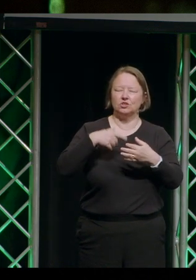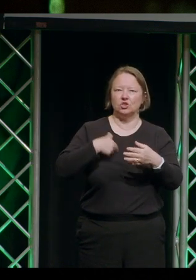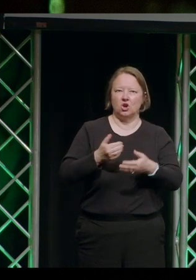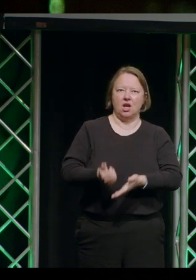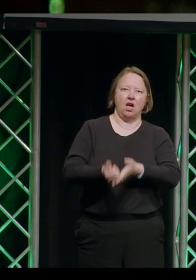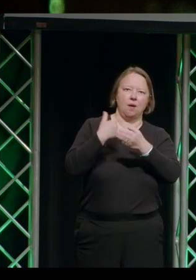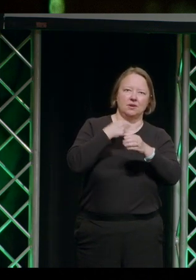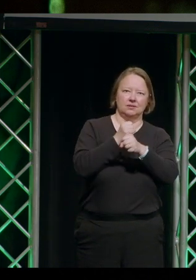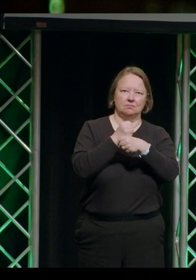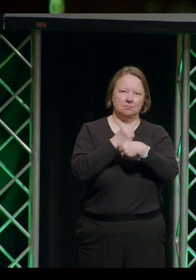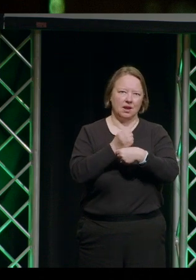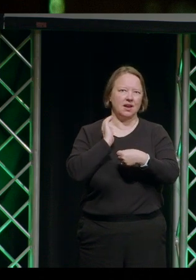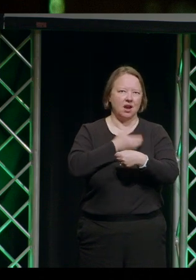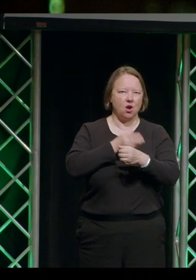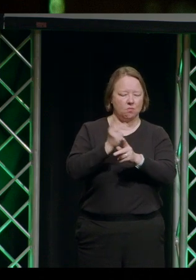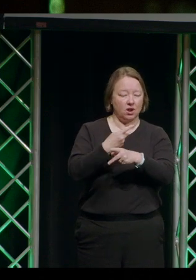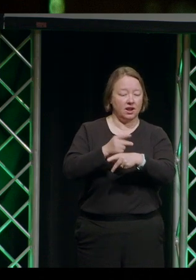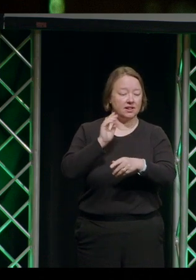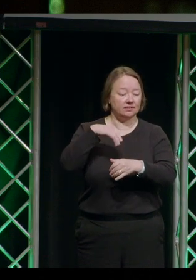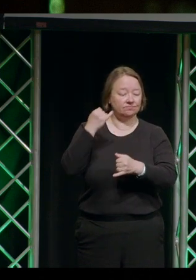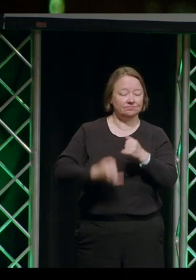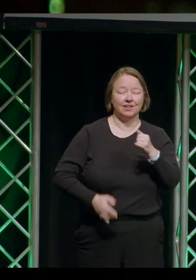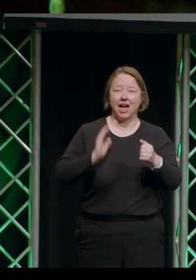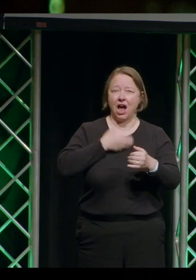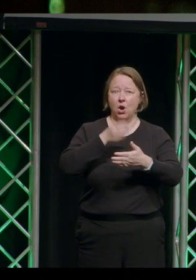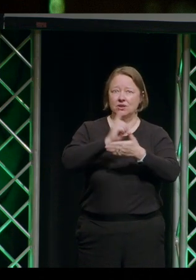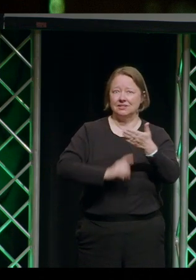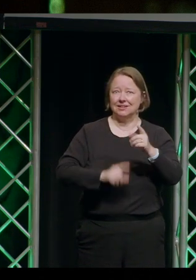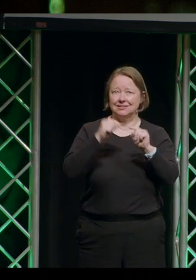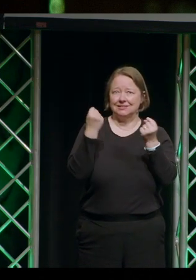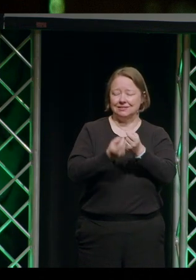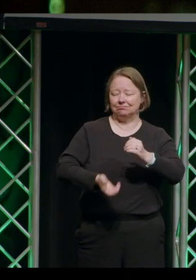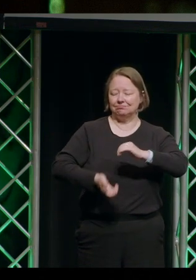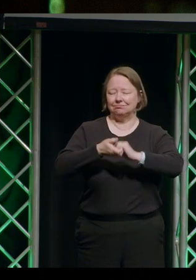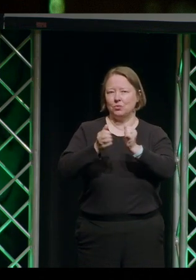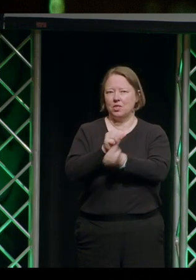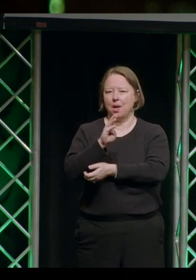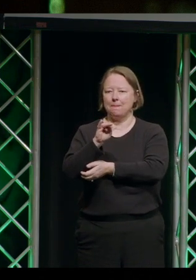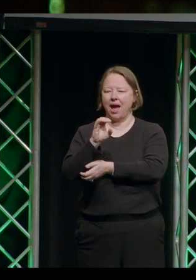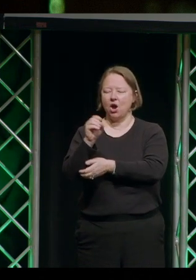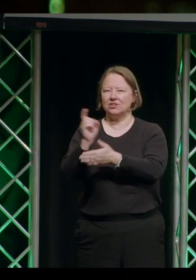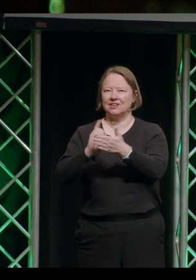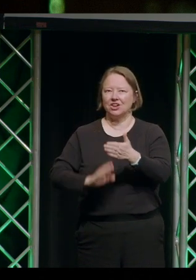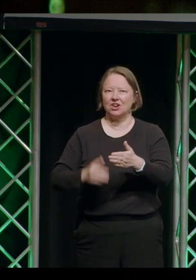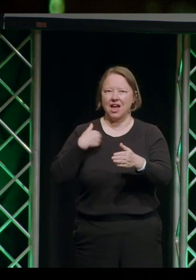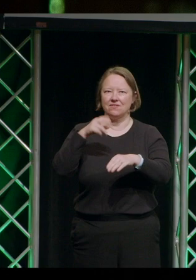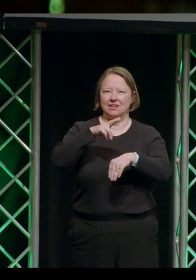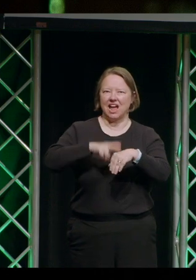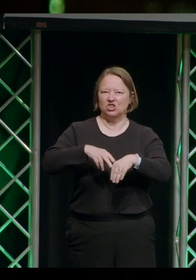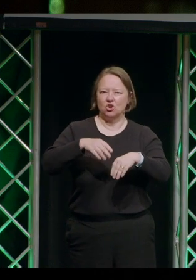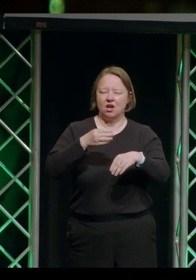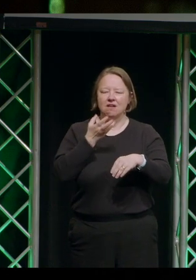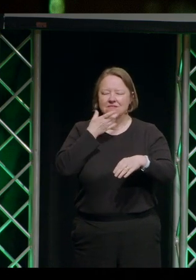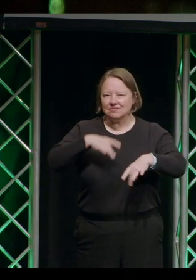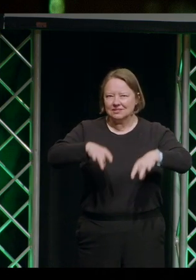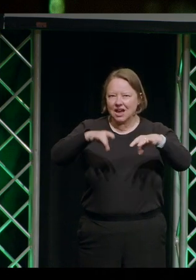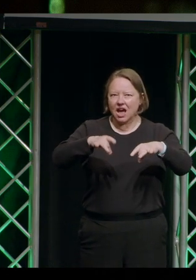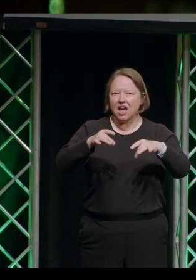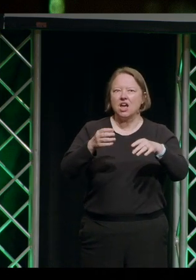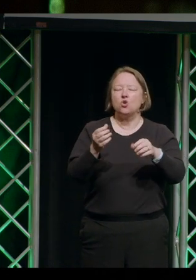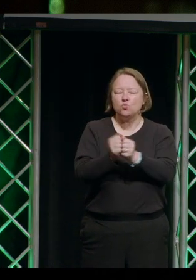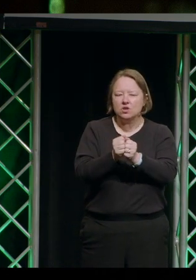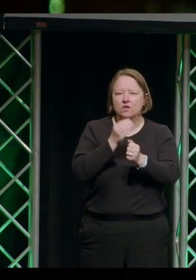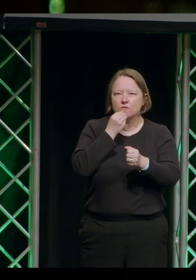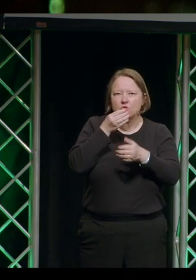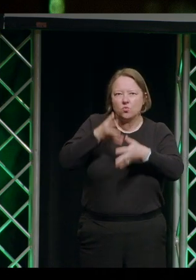production. Lastly, our design team partnered with a biodesigner to create a natural dye out of food waste along with a